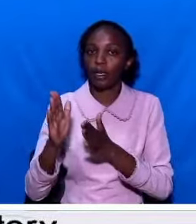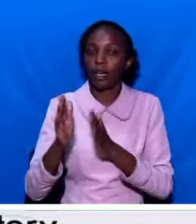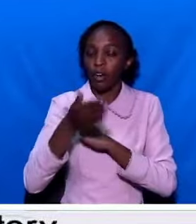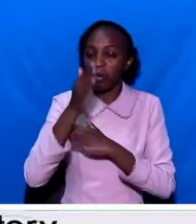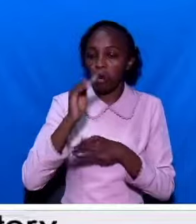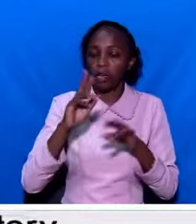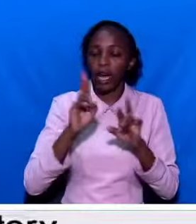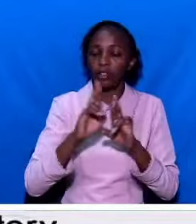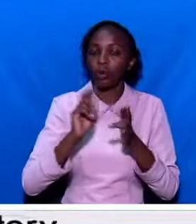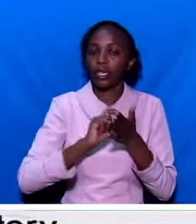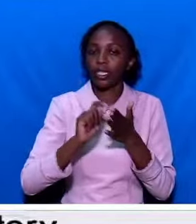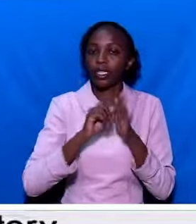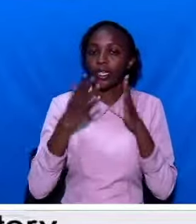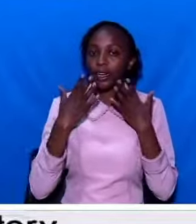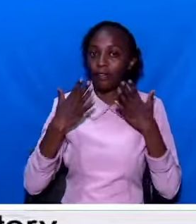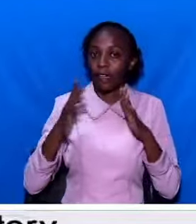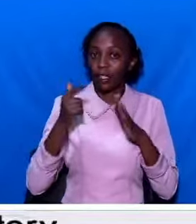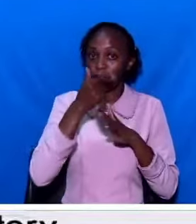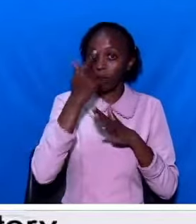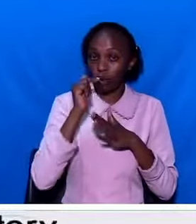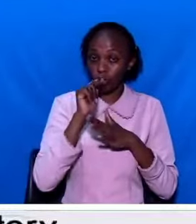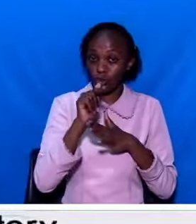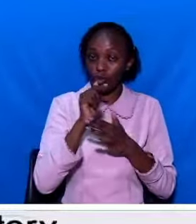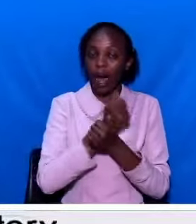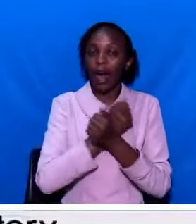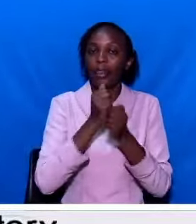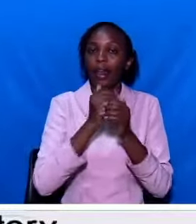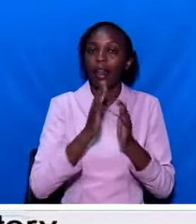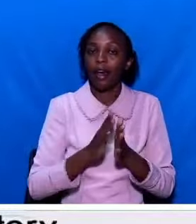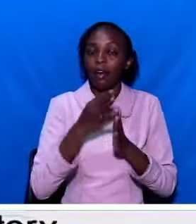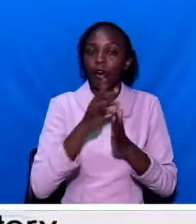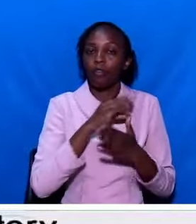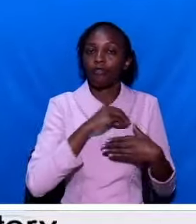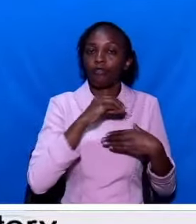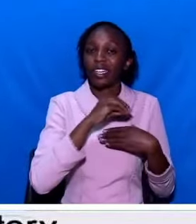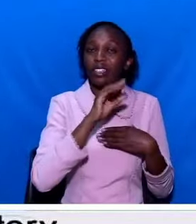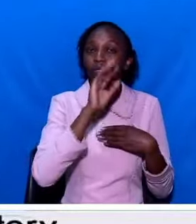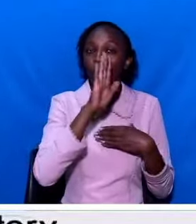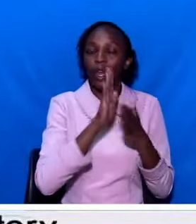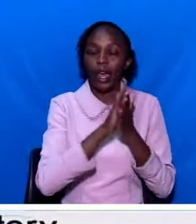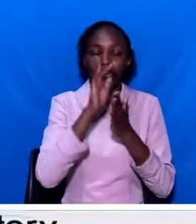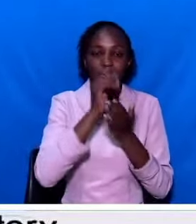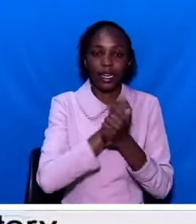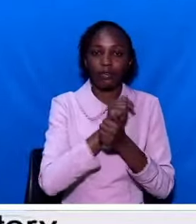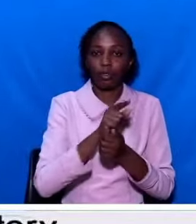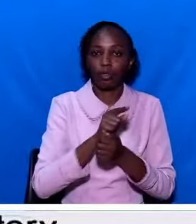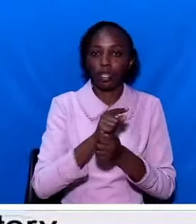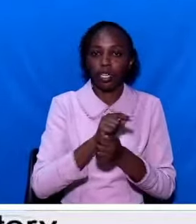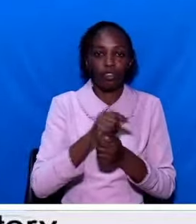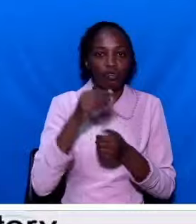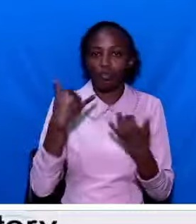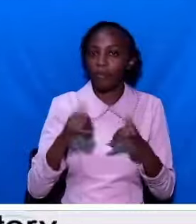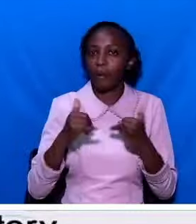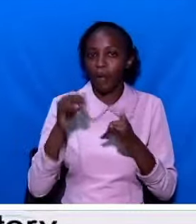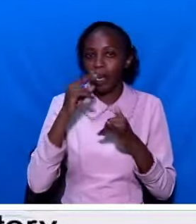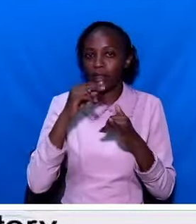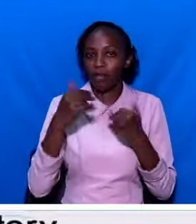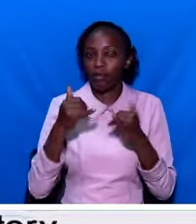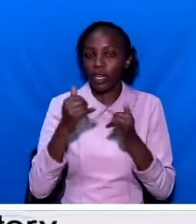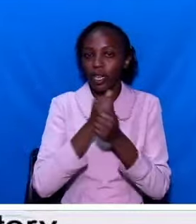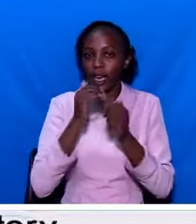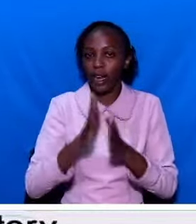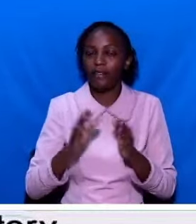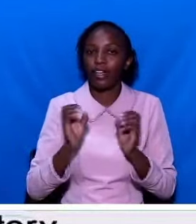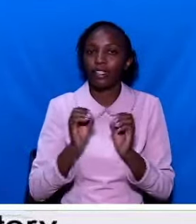it because you are the lover of his soul and he loves you. You don't joke with lovers. One time I was walking in